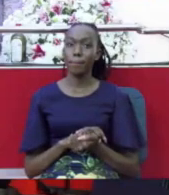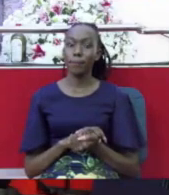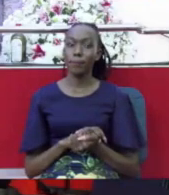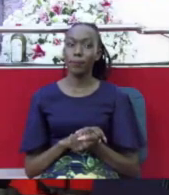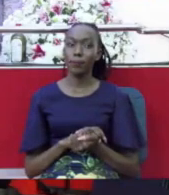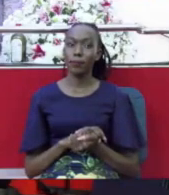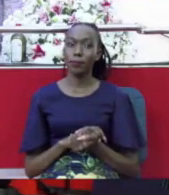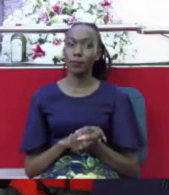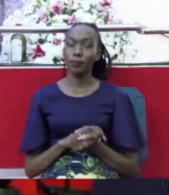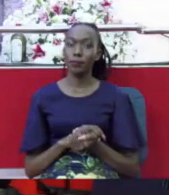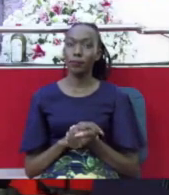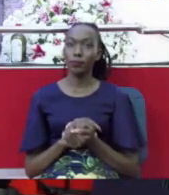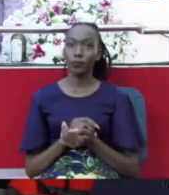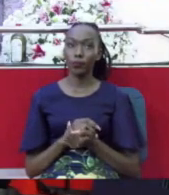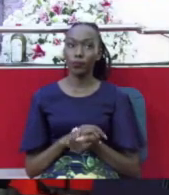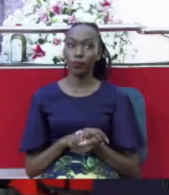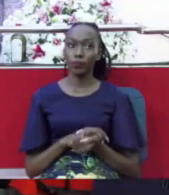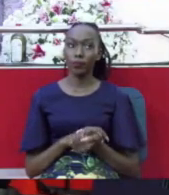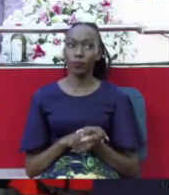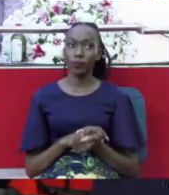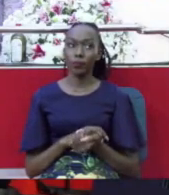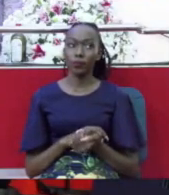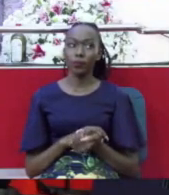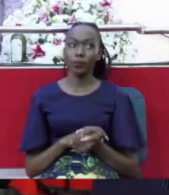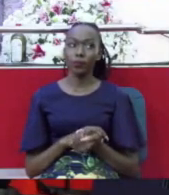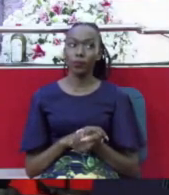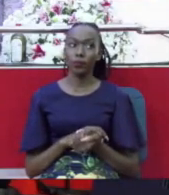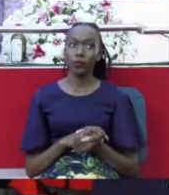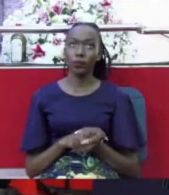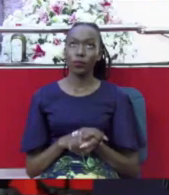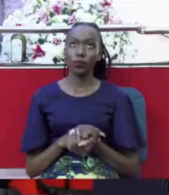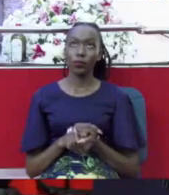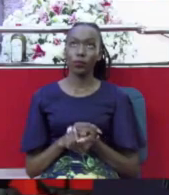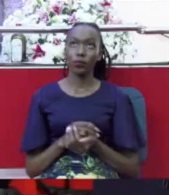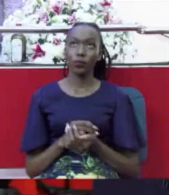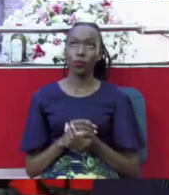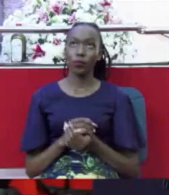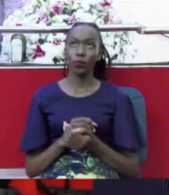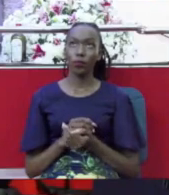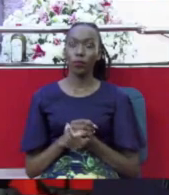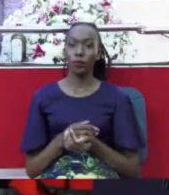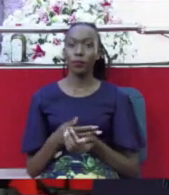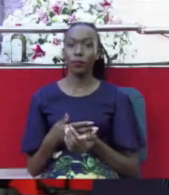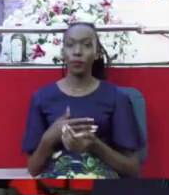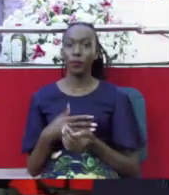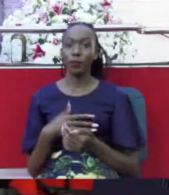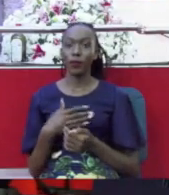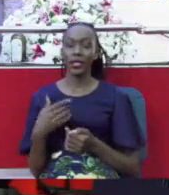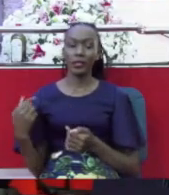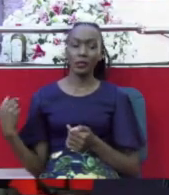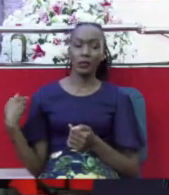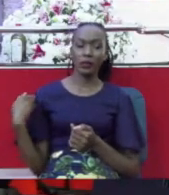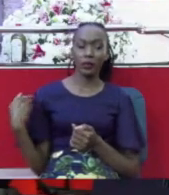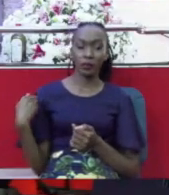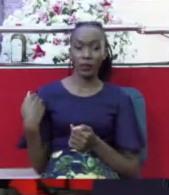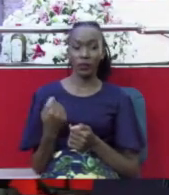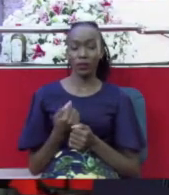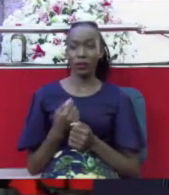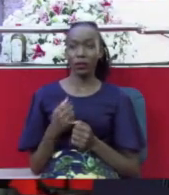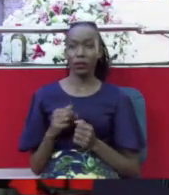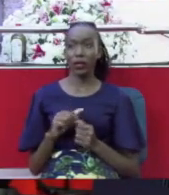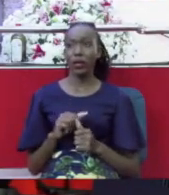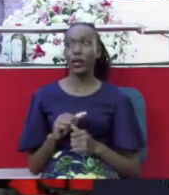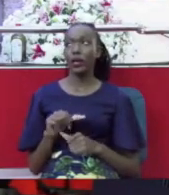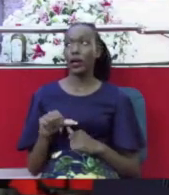that my disturbance makes me ask these two questions. Kusumbuliwa kwangu kunafanya niulize maswali haya mawili. Ati